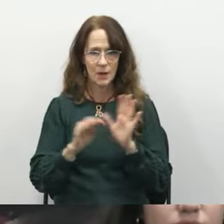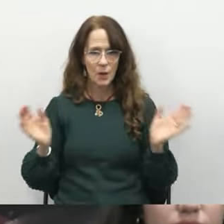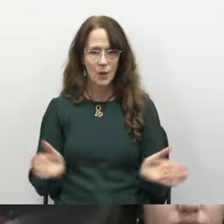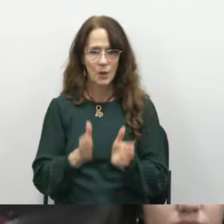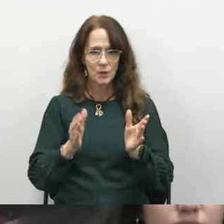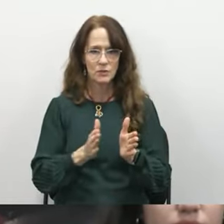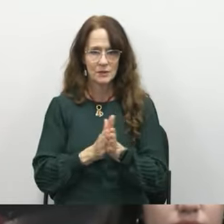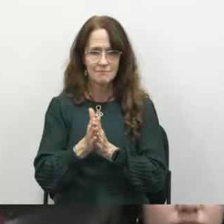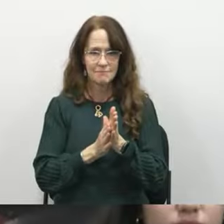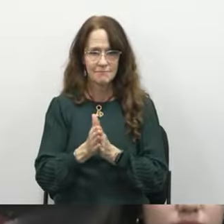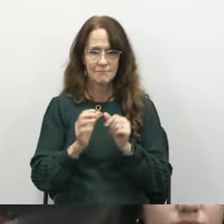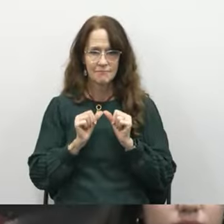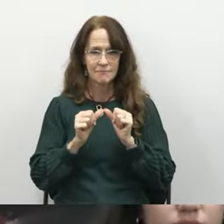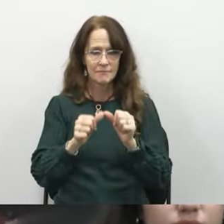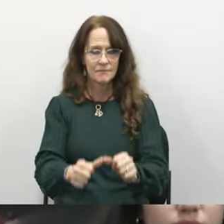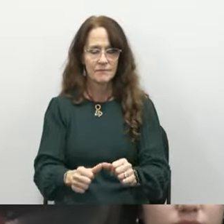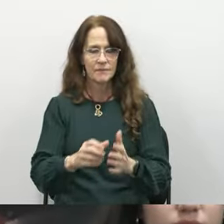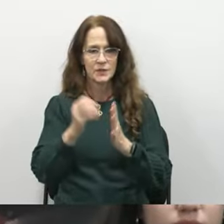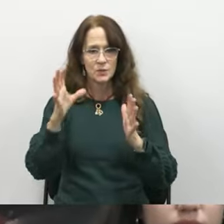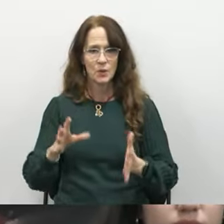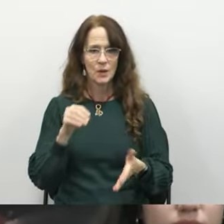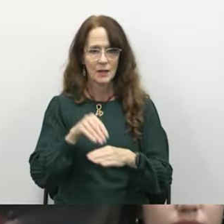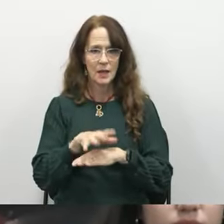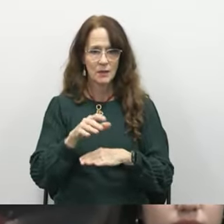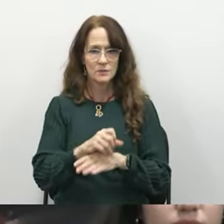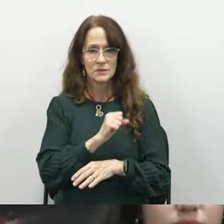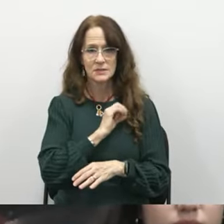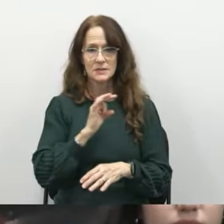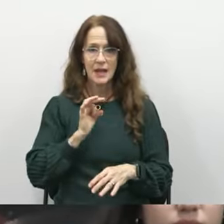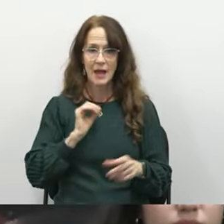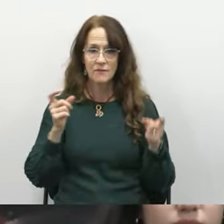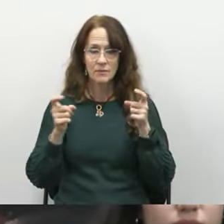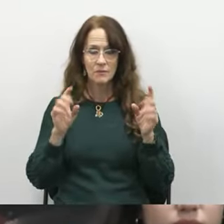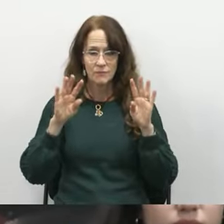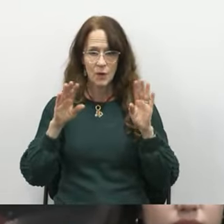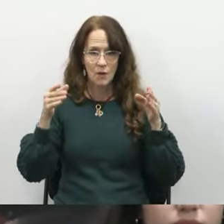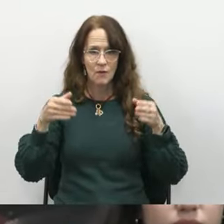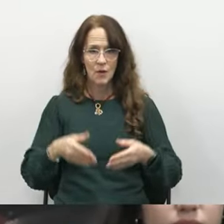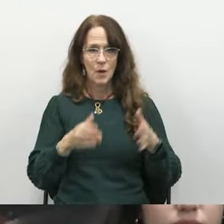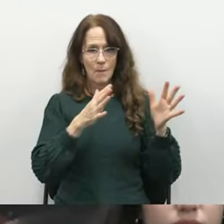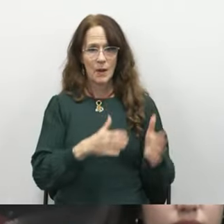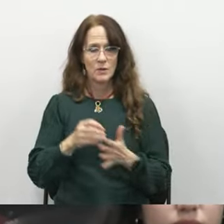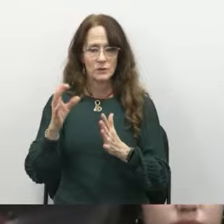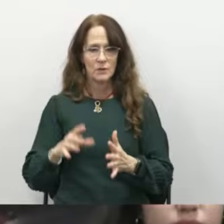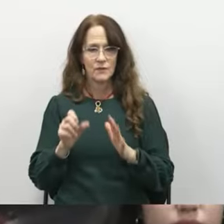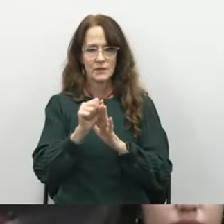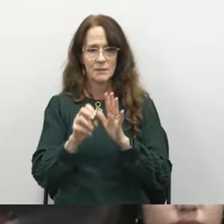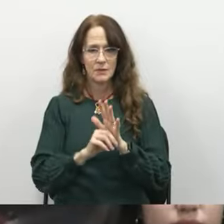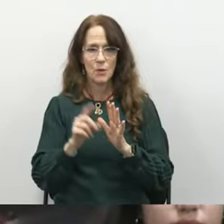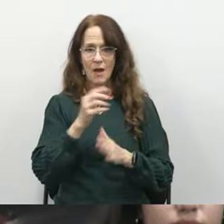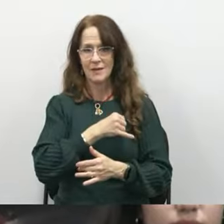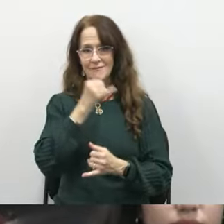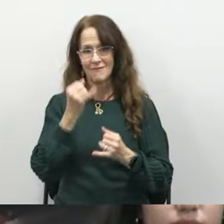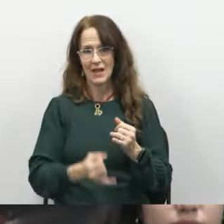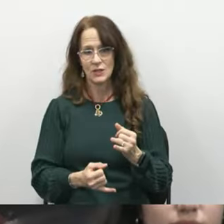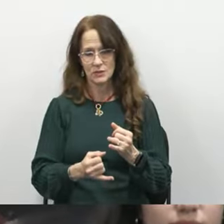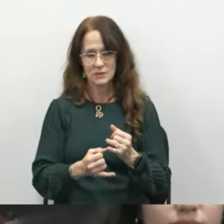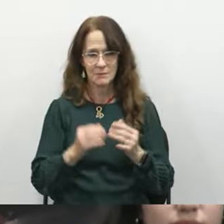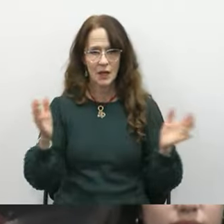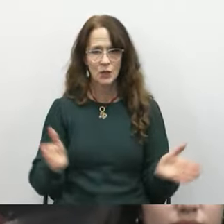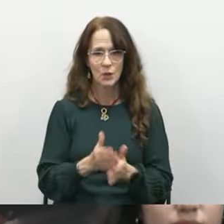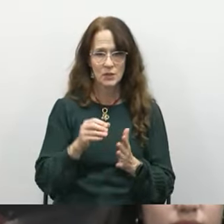momentum going on, the Student Council and our fellow staff and admin are also focusing on preparing students for the Semester 1 finals. By